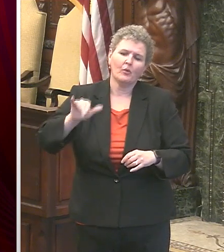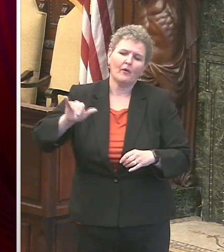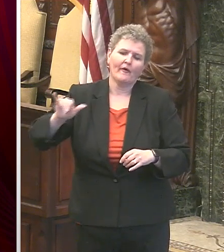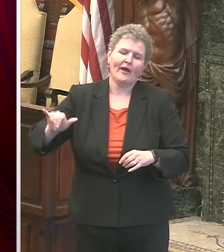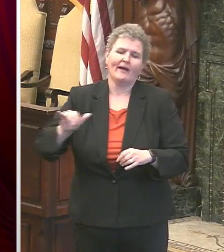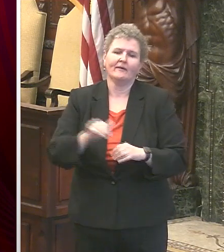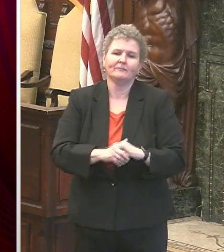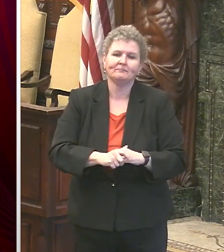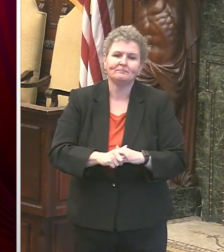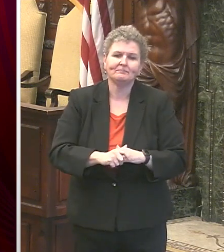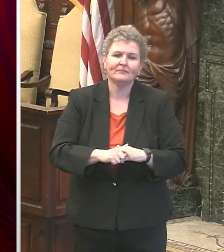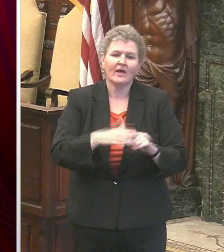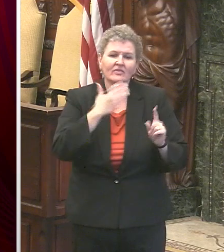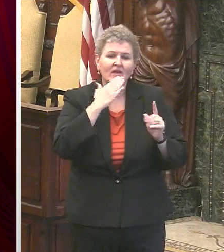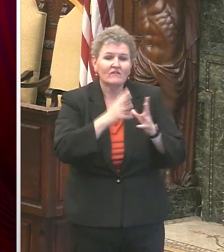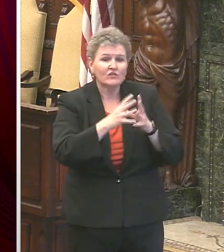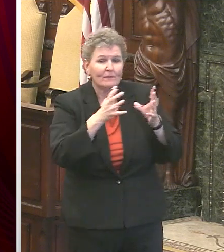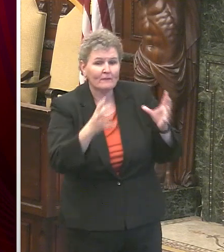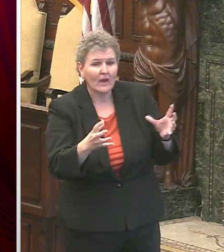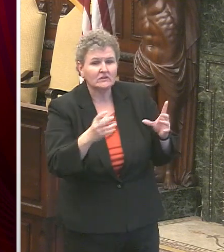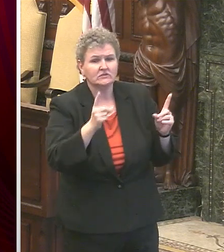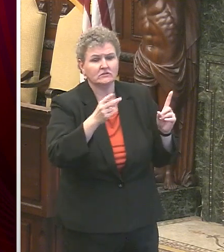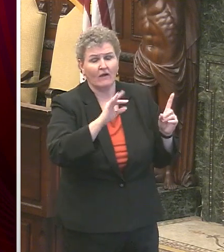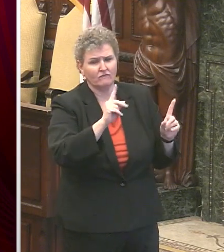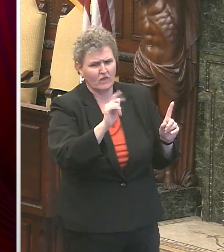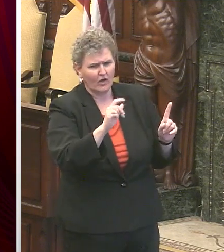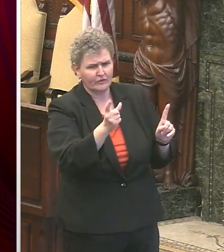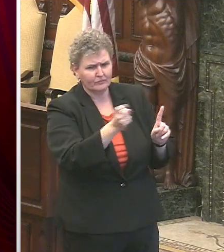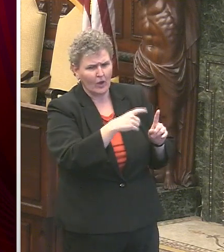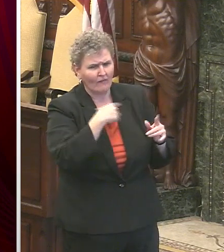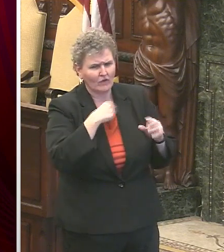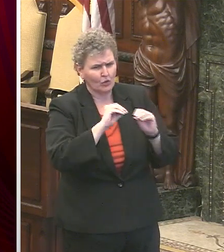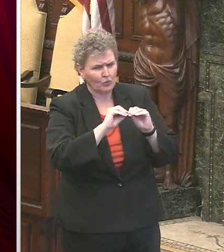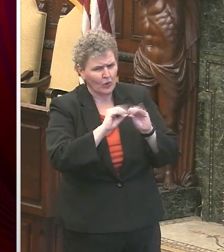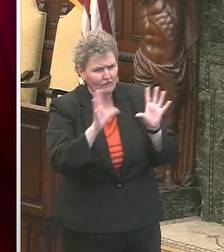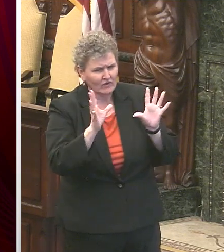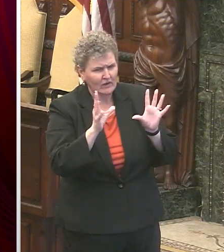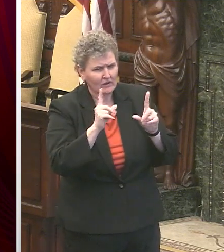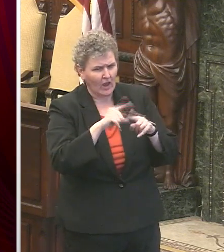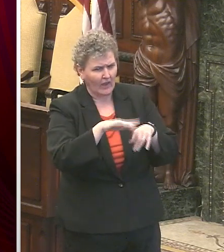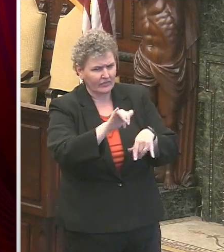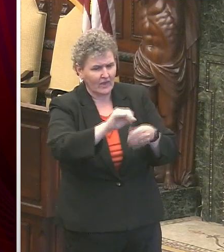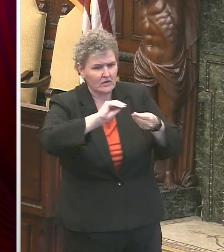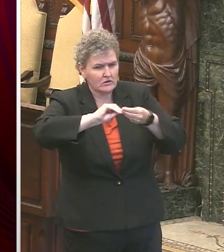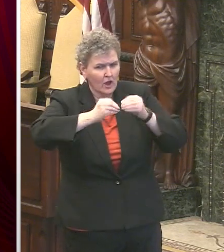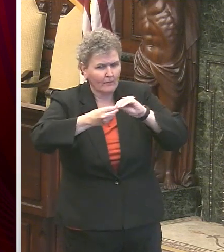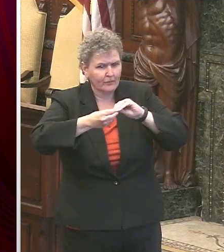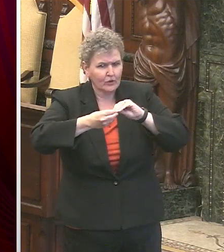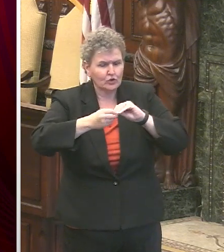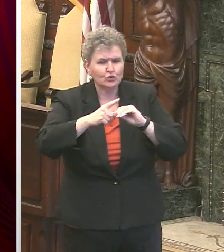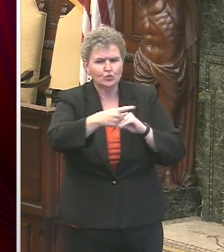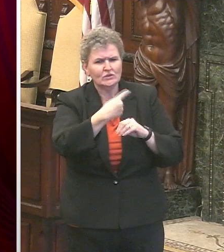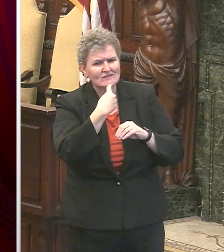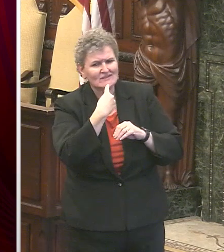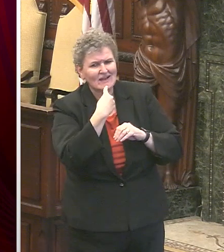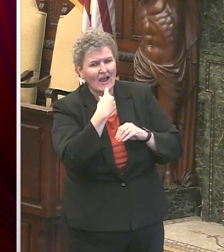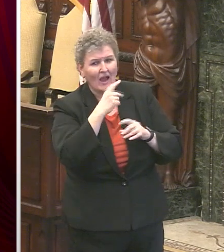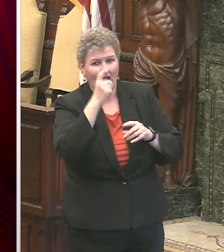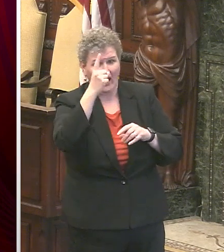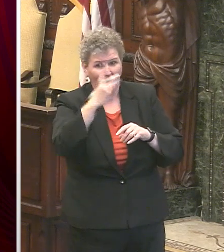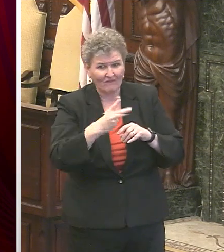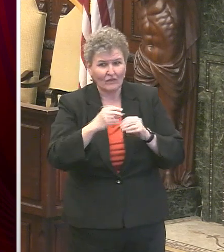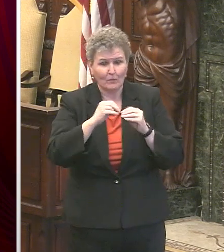Hi, thank you so much. Dr. Farley, just a quick clarification on a stat you mentioned earlier. Did you say more than half of all of the